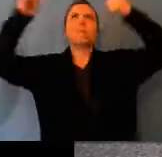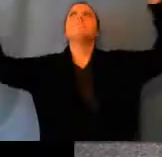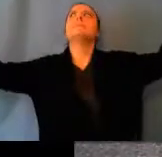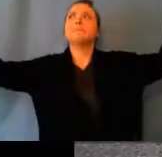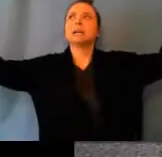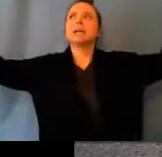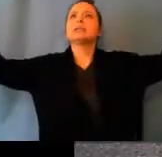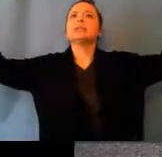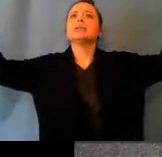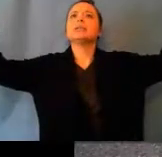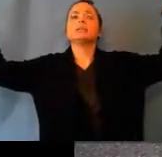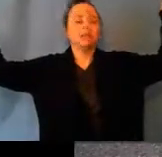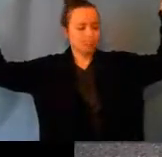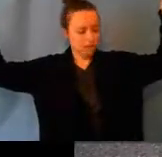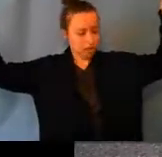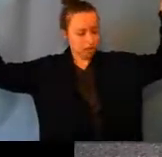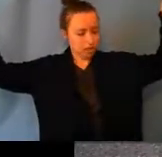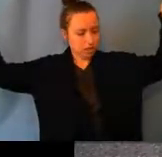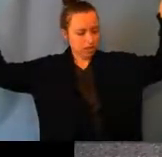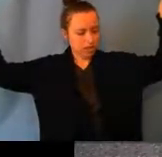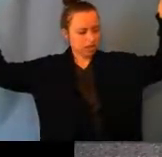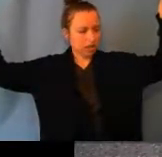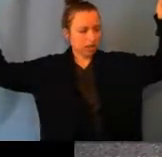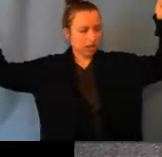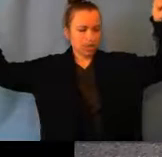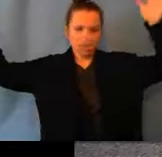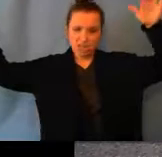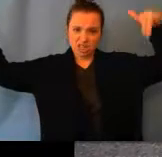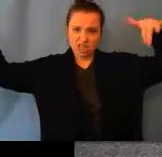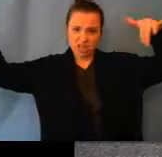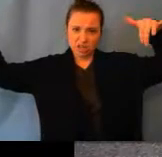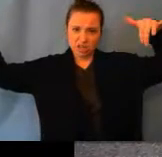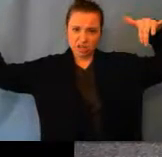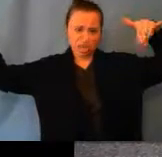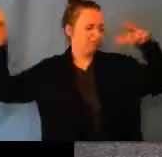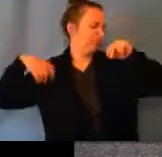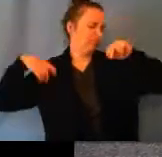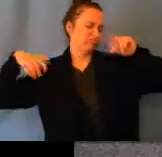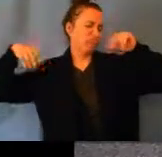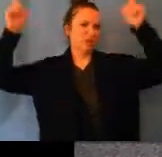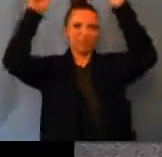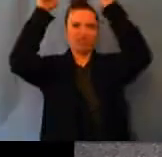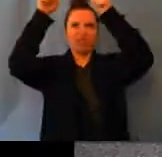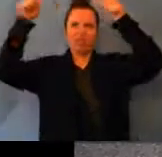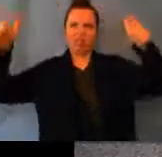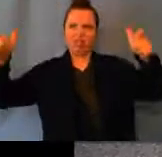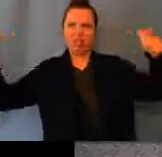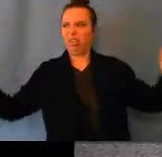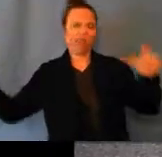Longest. So let's see. Does this one have the longest one first? No. So I'm going to put an X